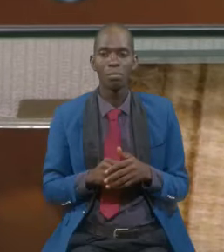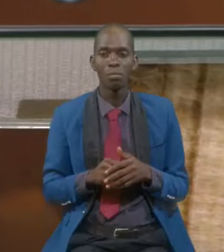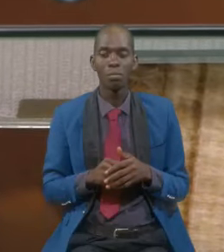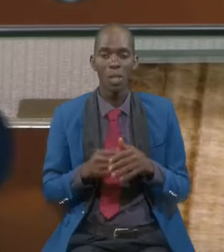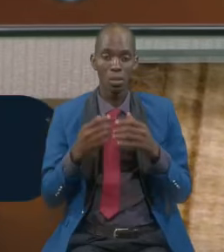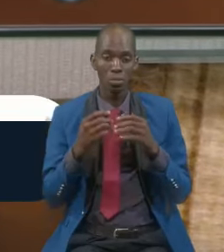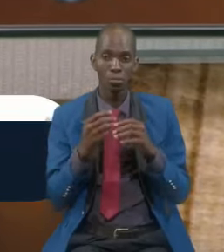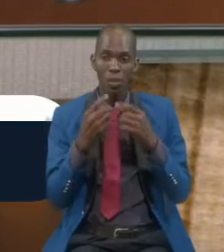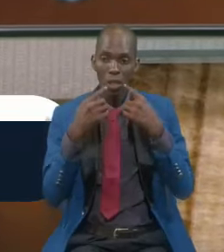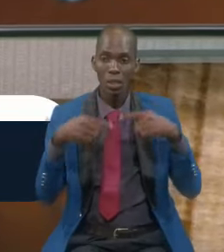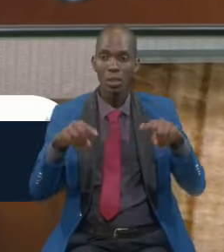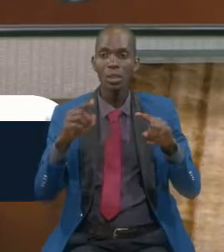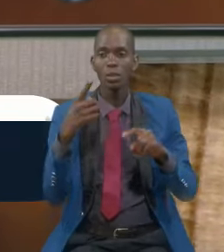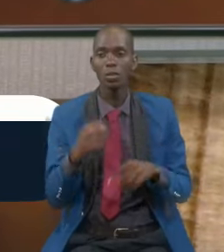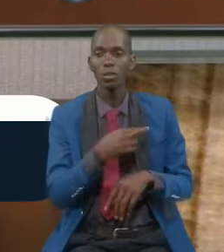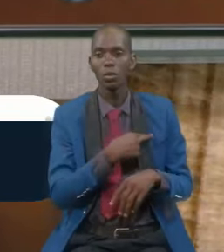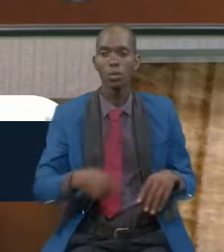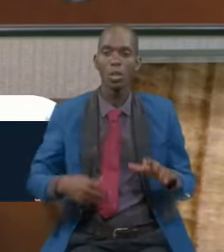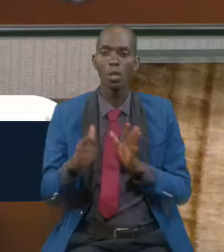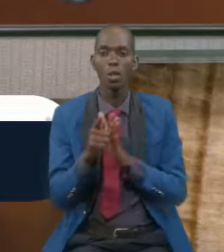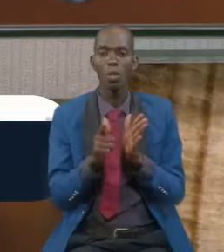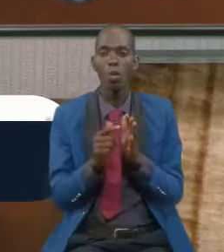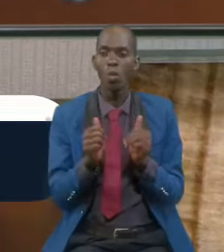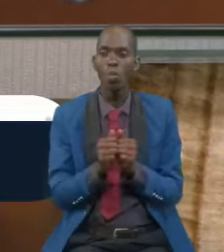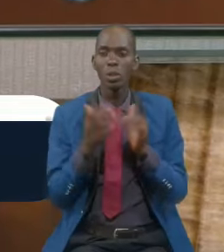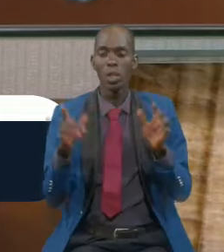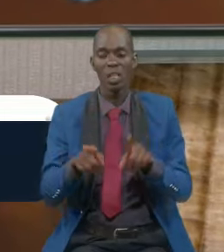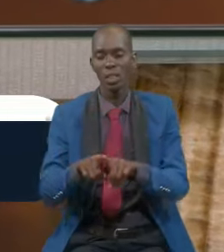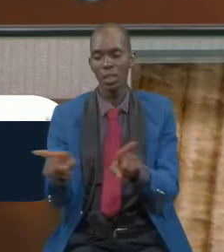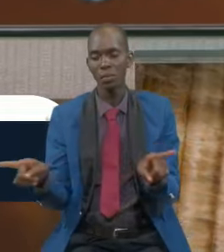the royal law without deviation.